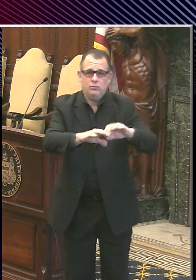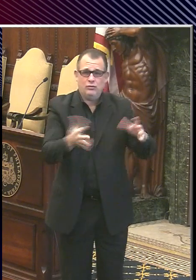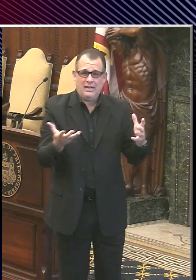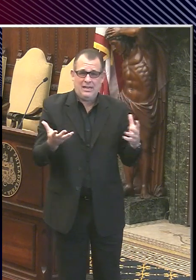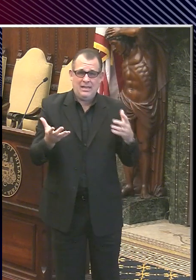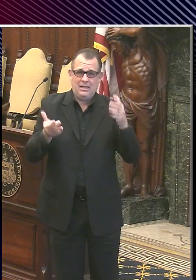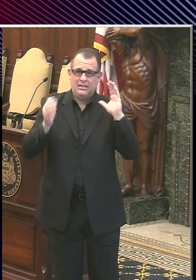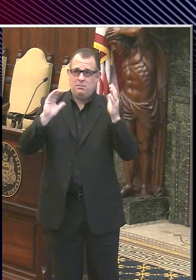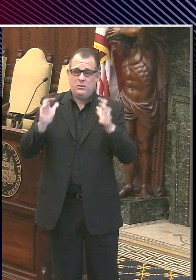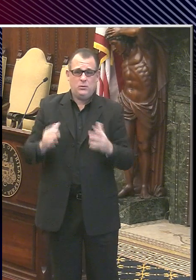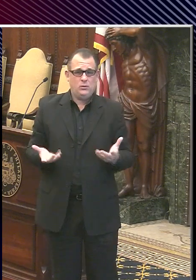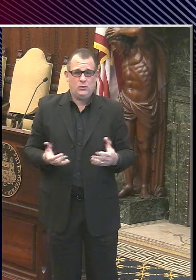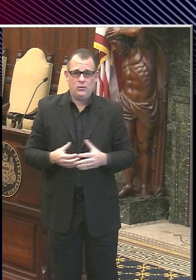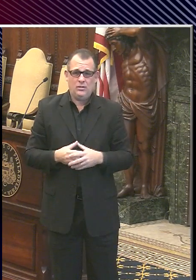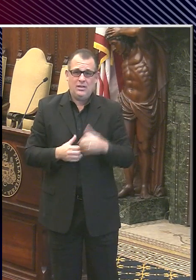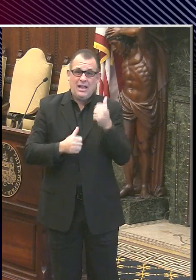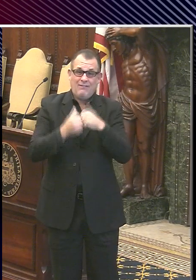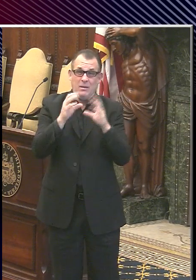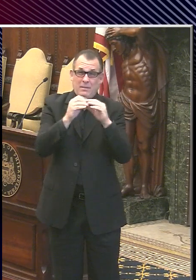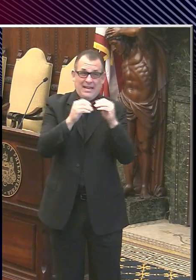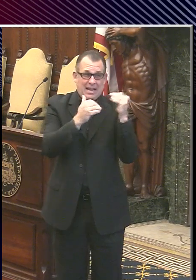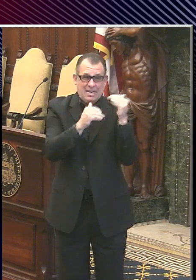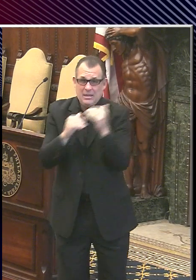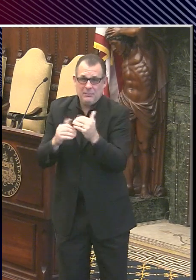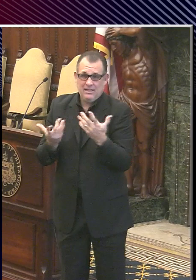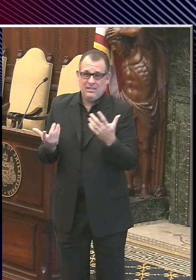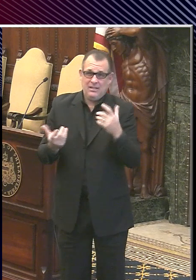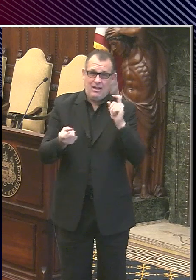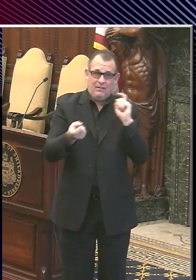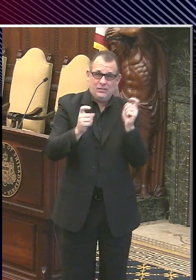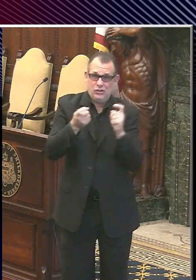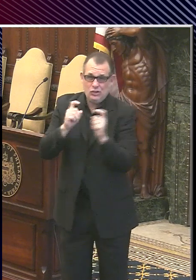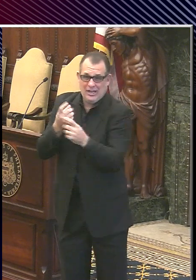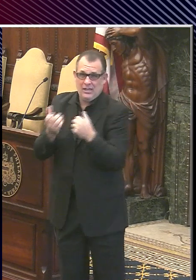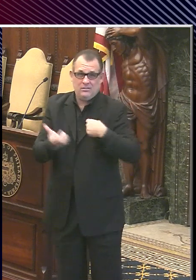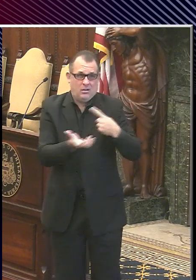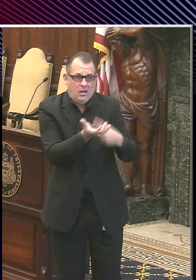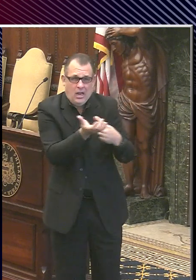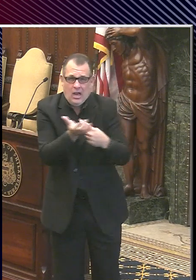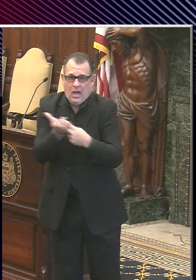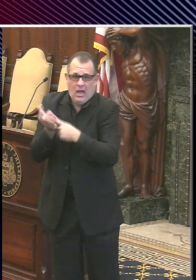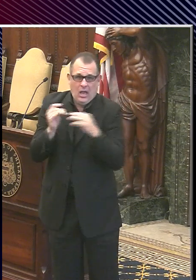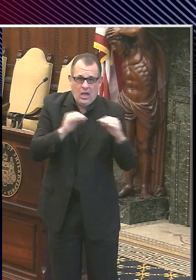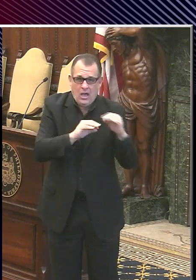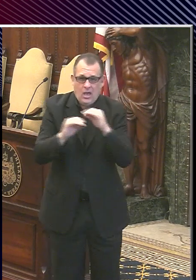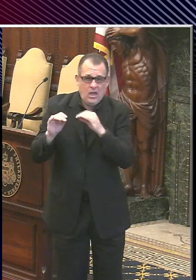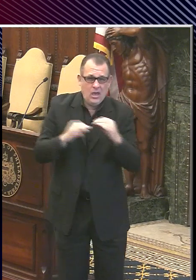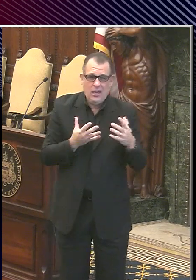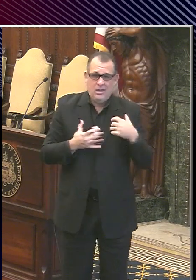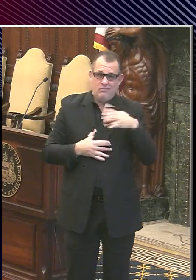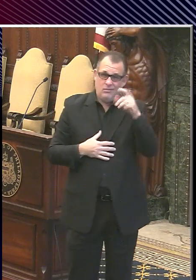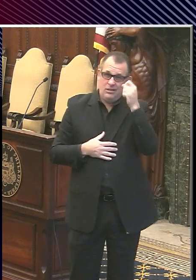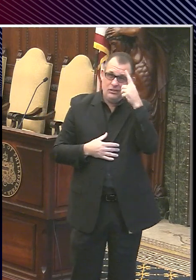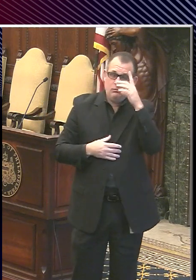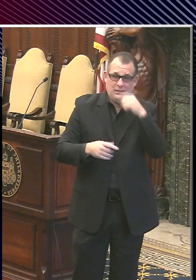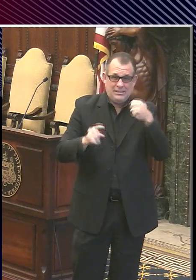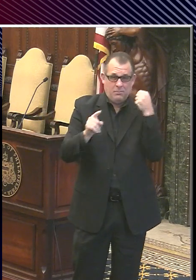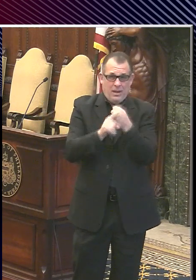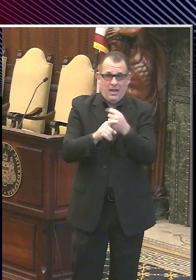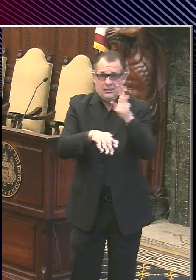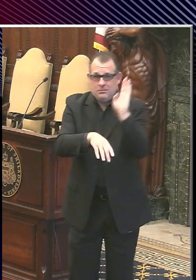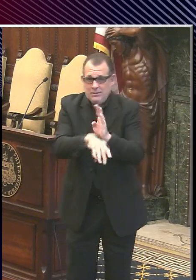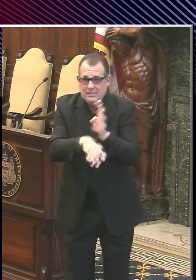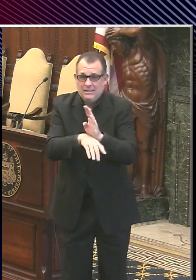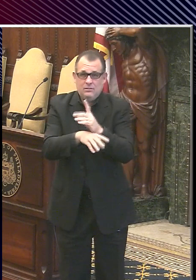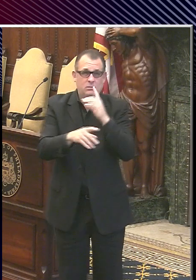all these meetings, every single restriction and change was discussed with the understanding that they will impact businesses. They'll impact jobs.